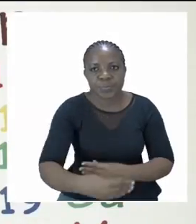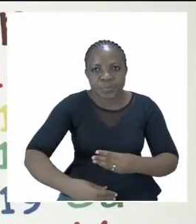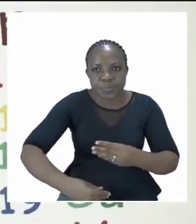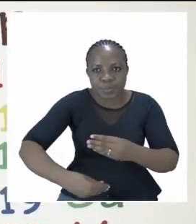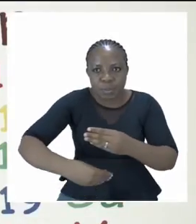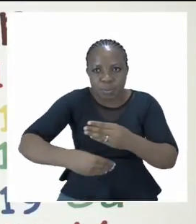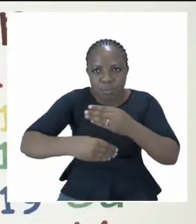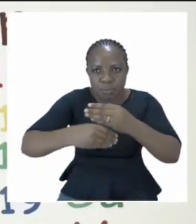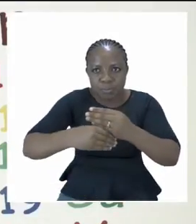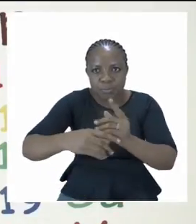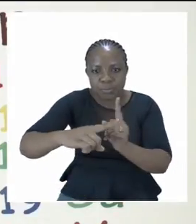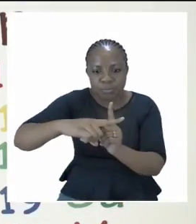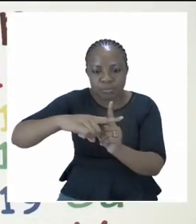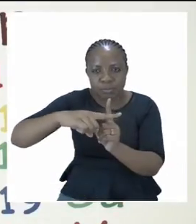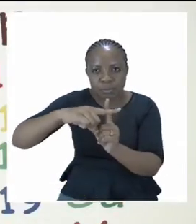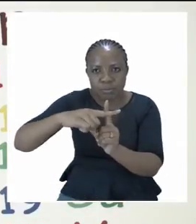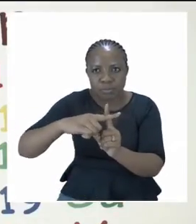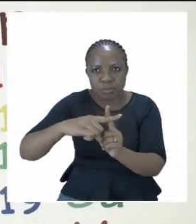plus